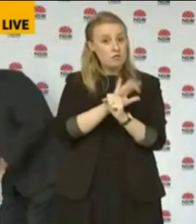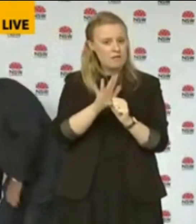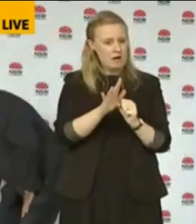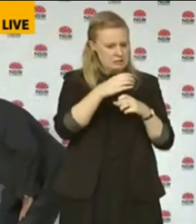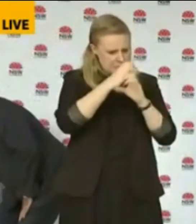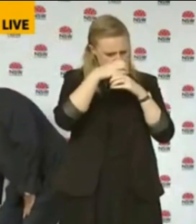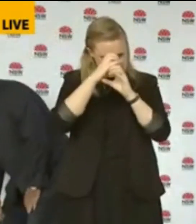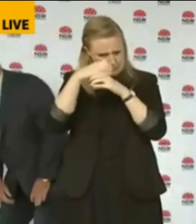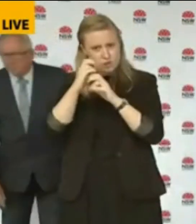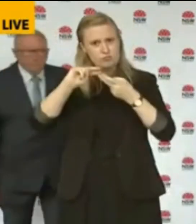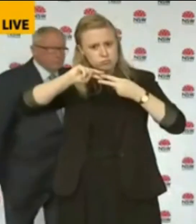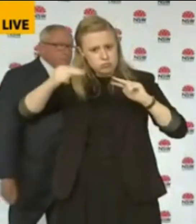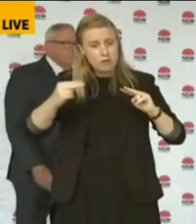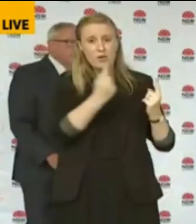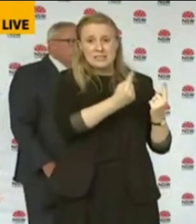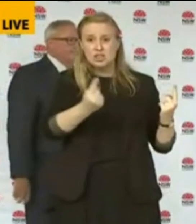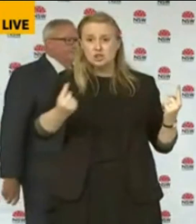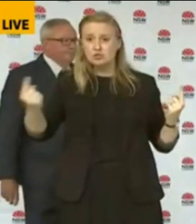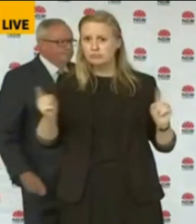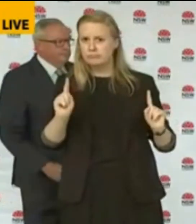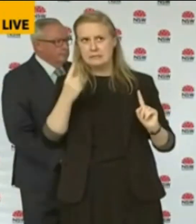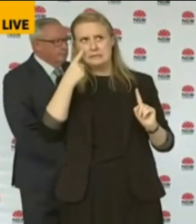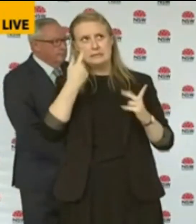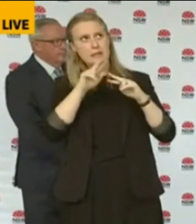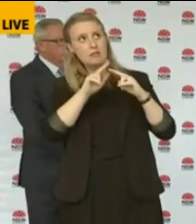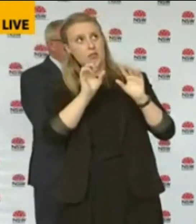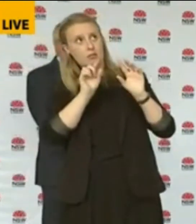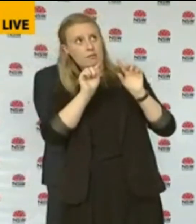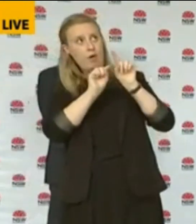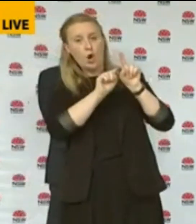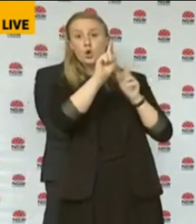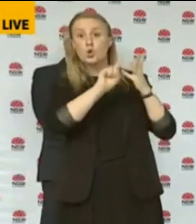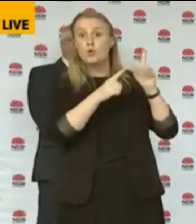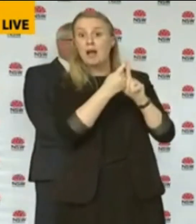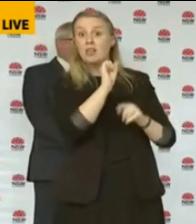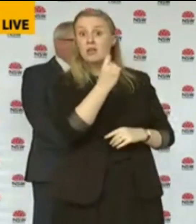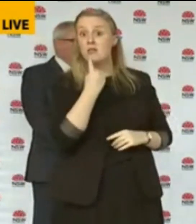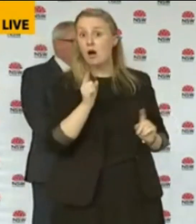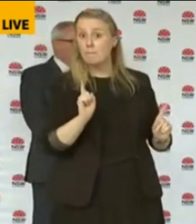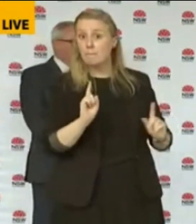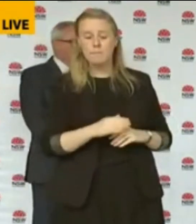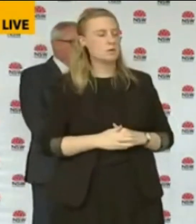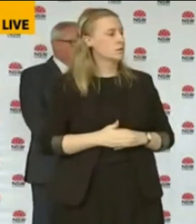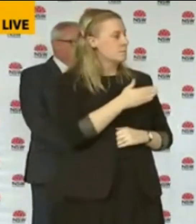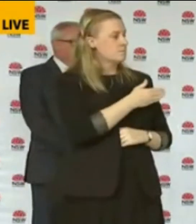why the new suburbs were linked. One of the new cases lives in Wentworthville. We didn't know where the person acquired it from, so for the abundance